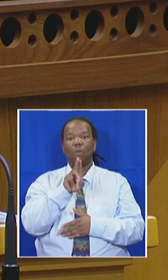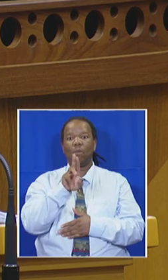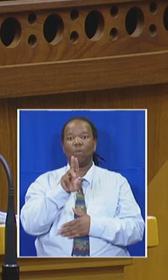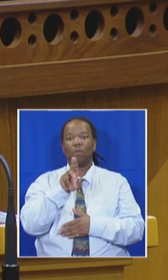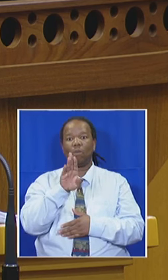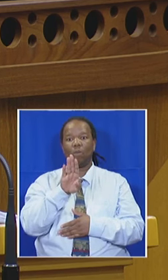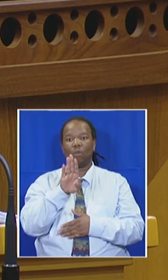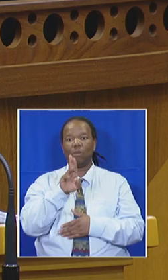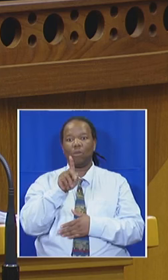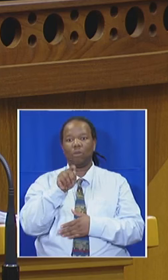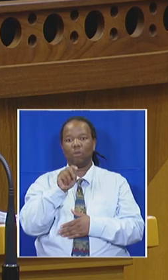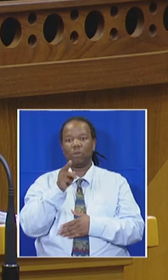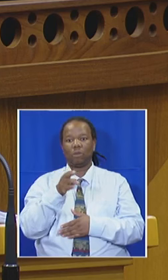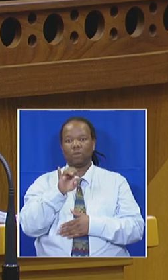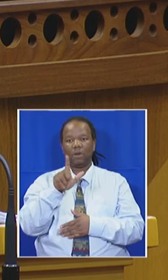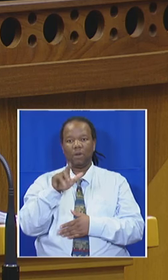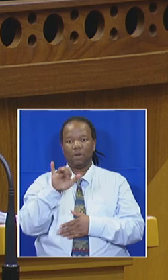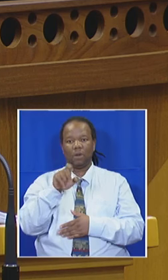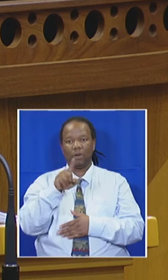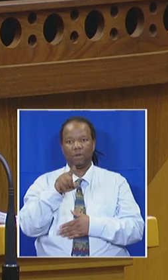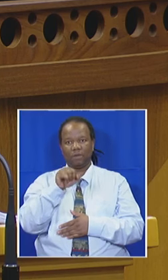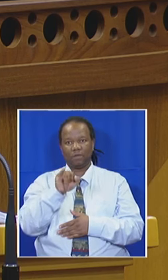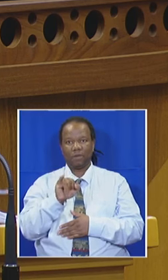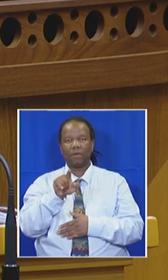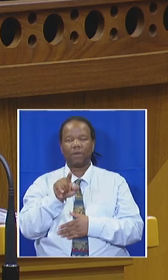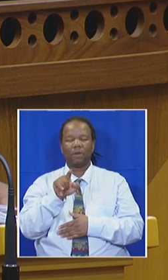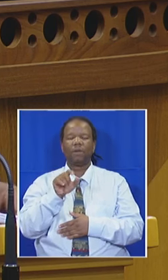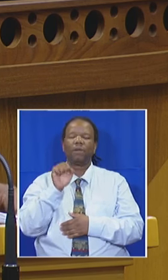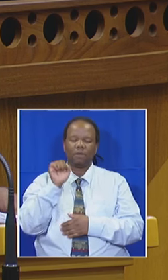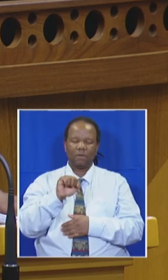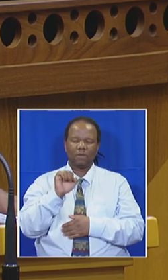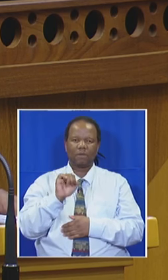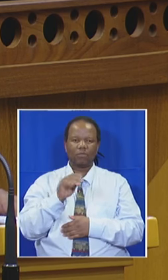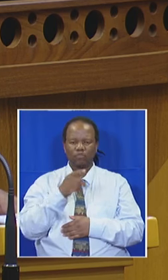to finish this program.